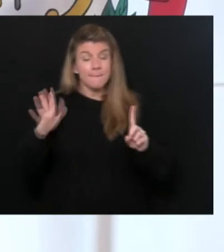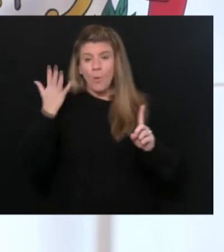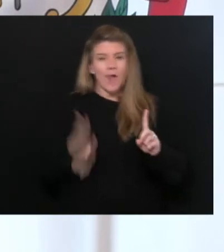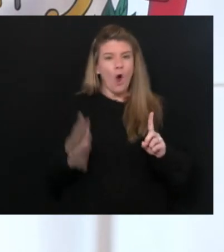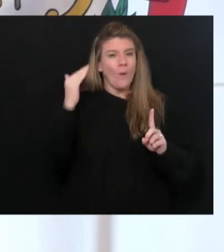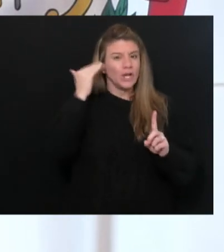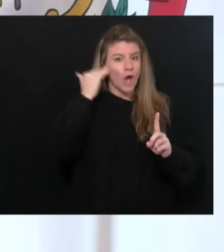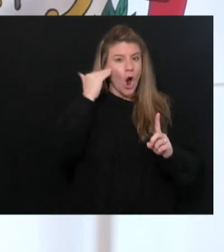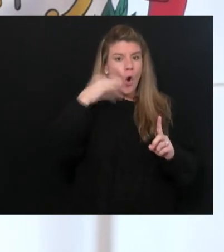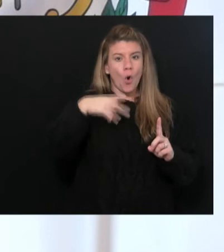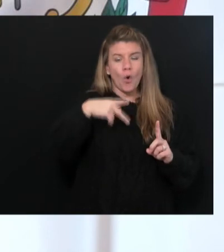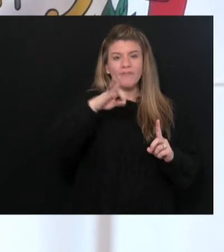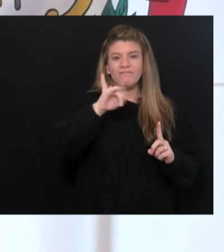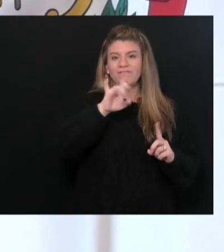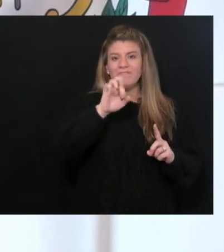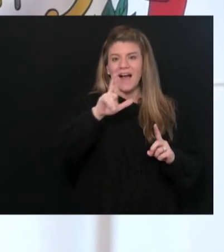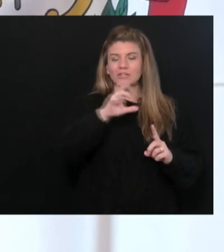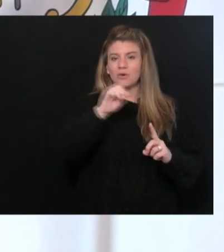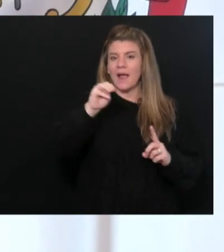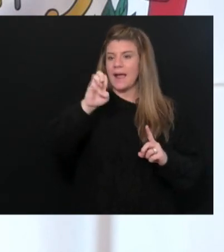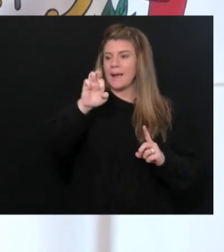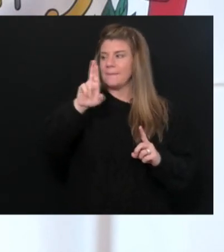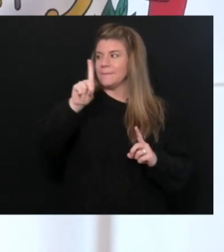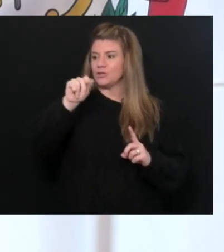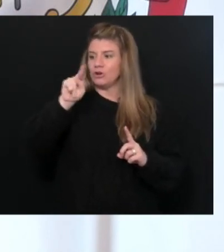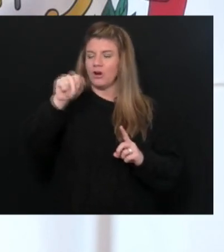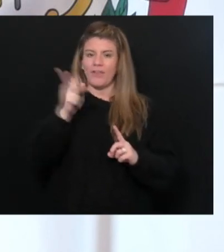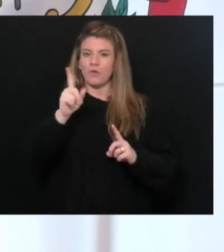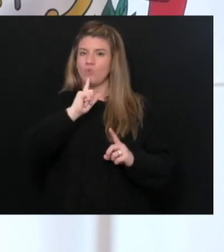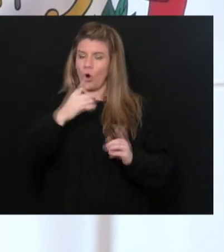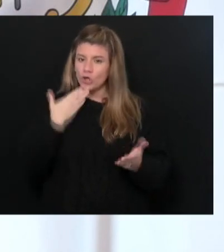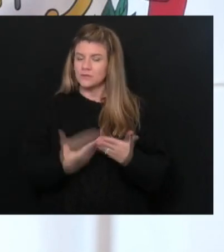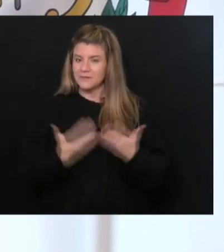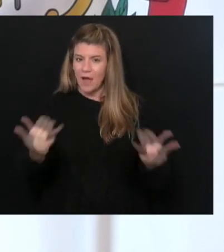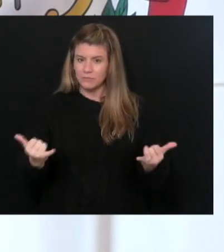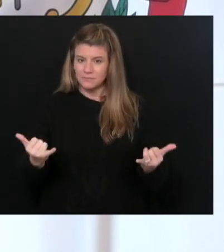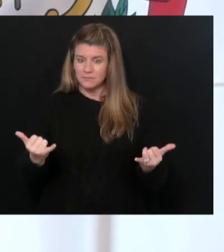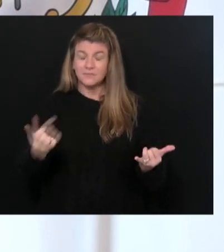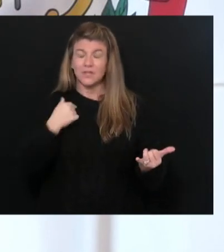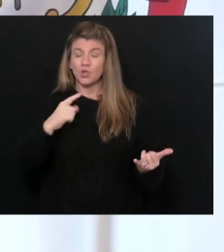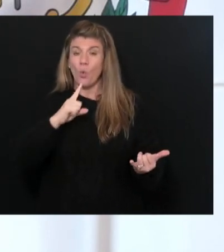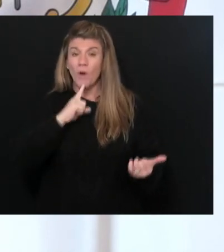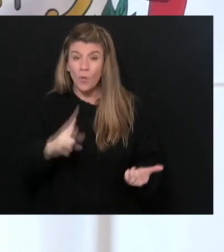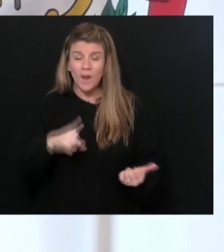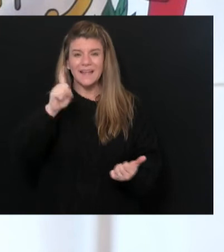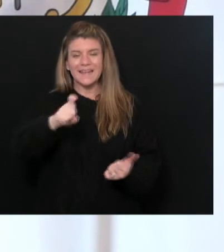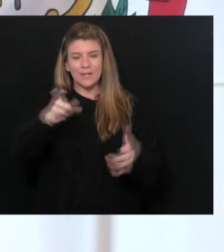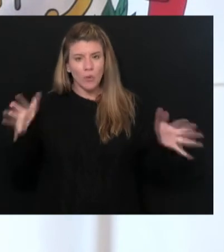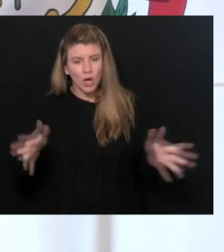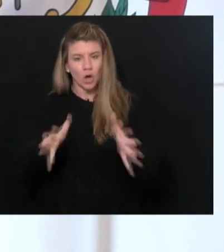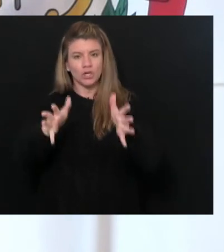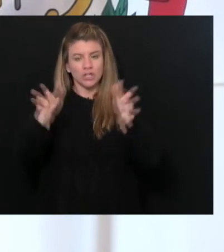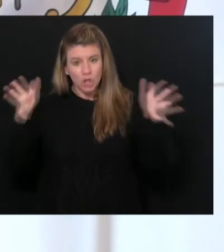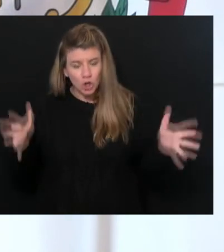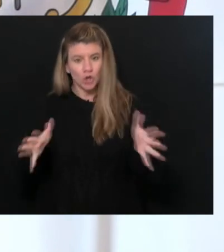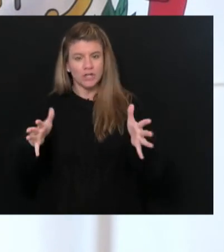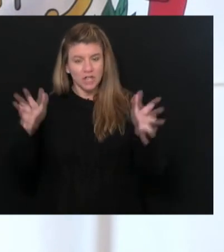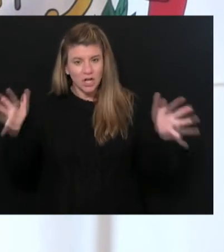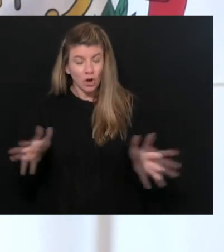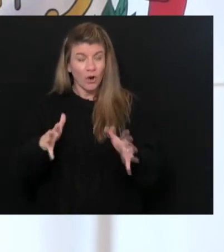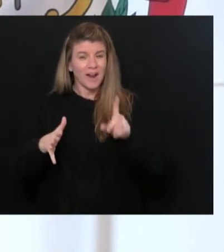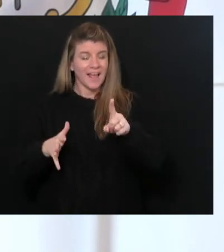the Pfizer and Moderna vaccines are right now. And so we really need to encourage. If